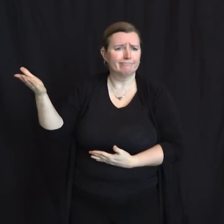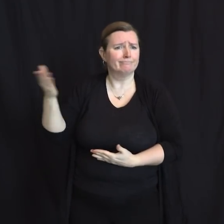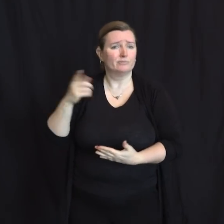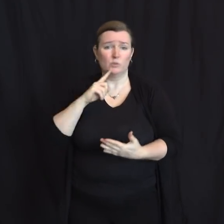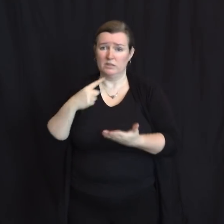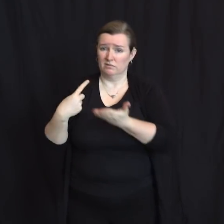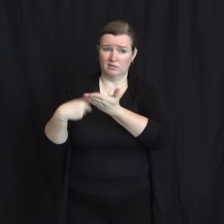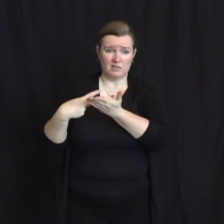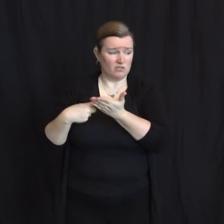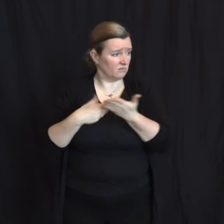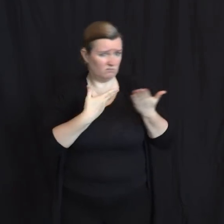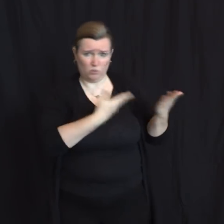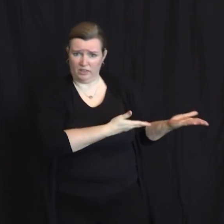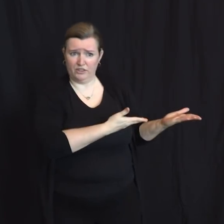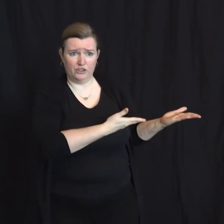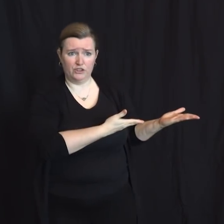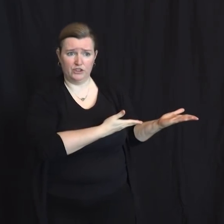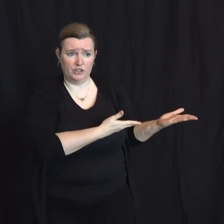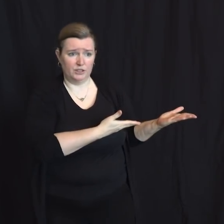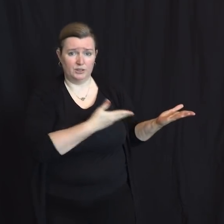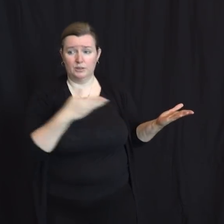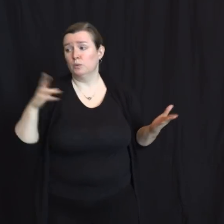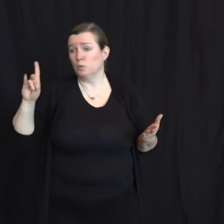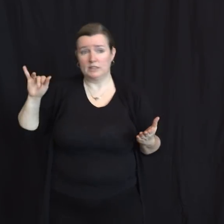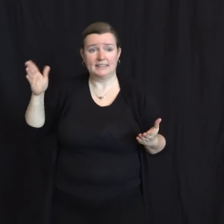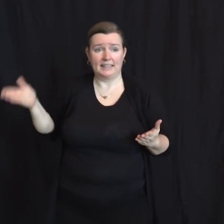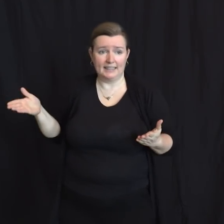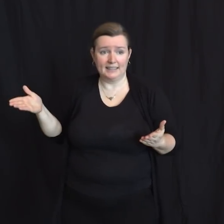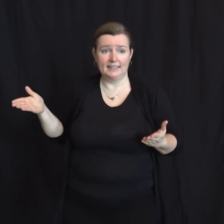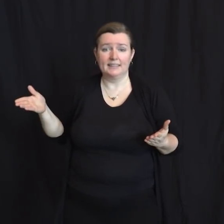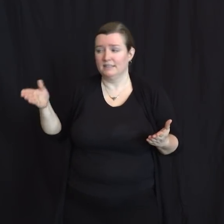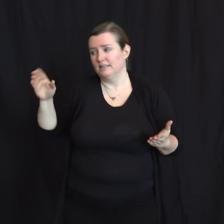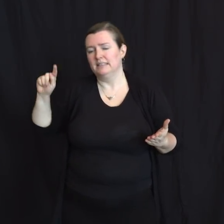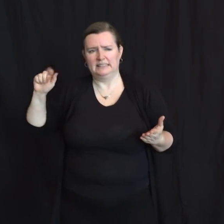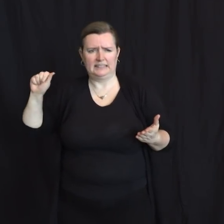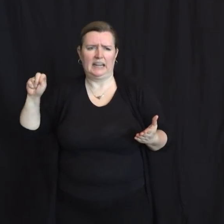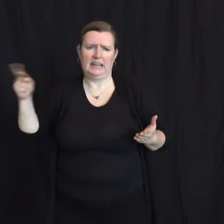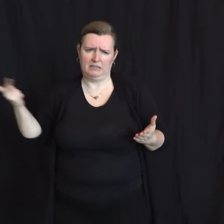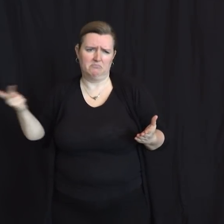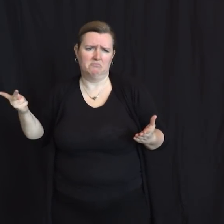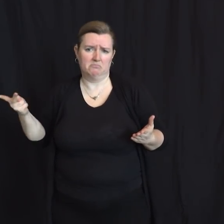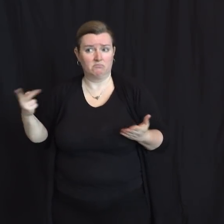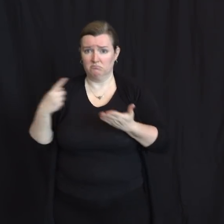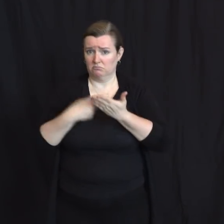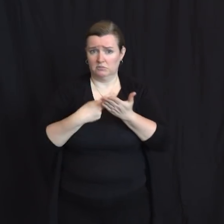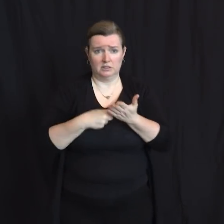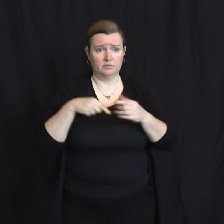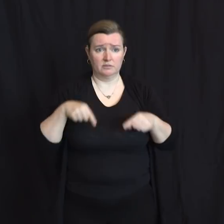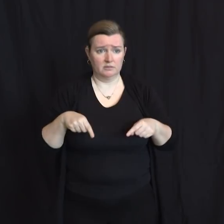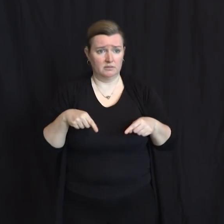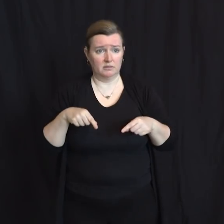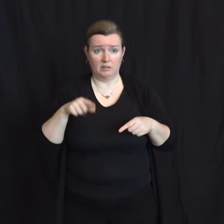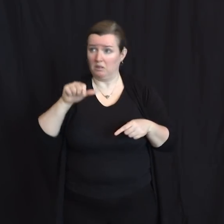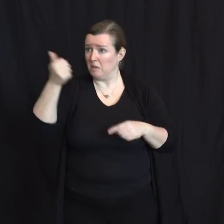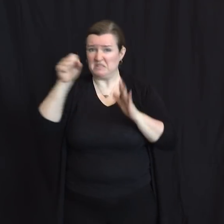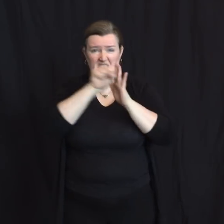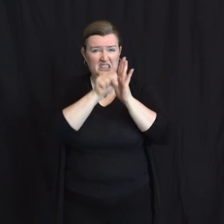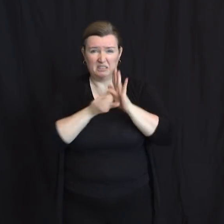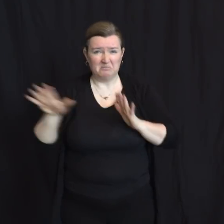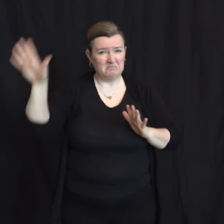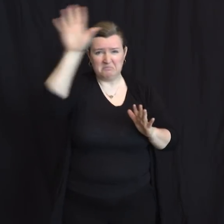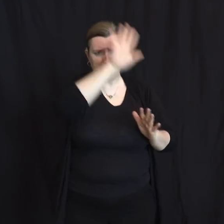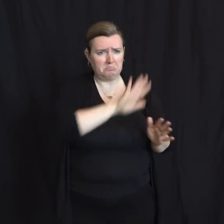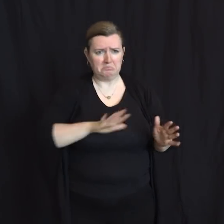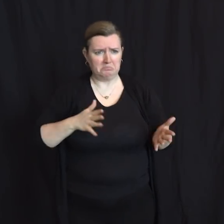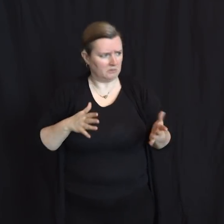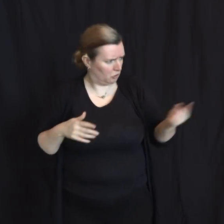now, and I think Judy and Christina will attest to it, is not a conversation that is happening in many places around the country, if